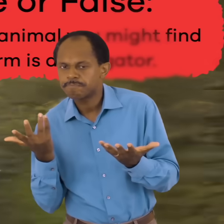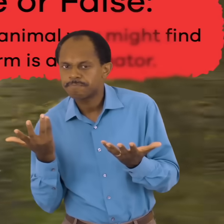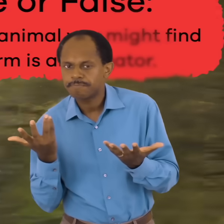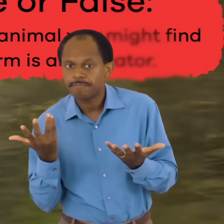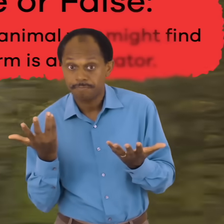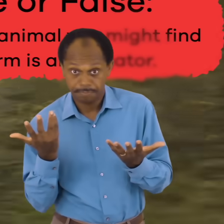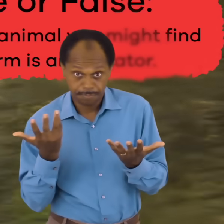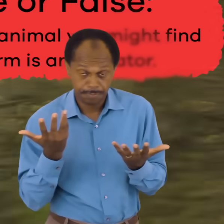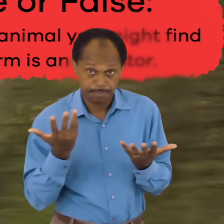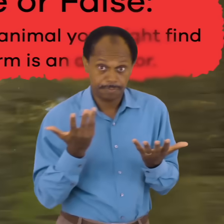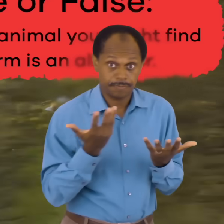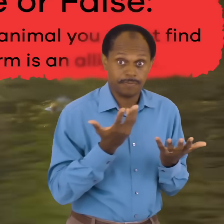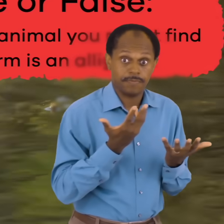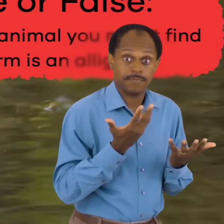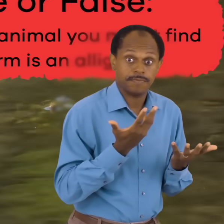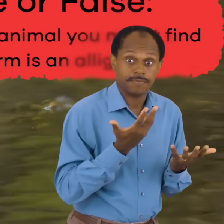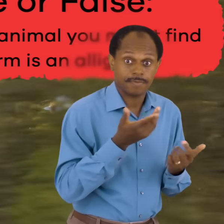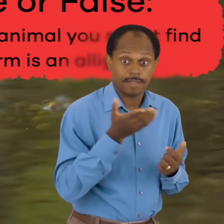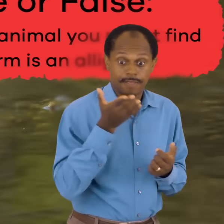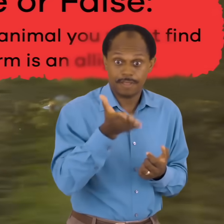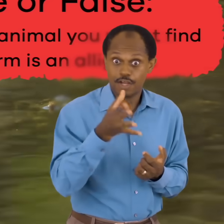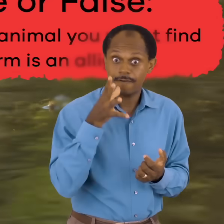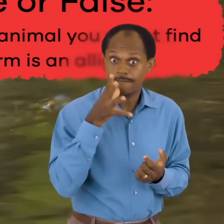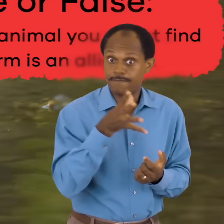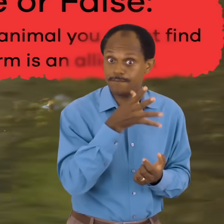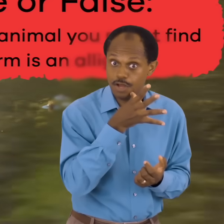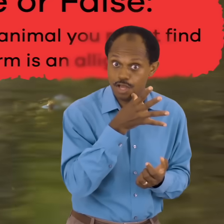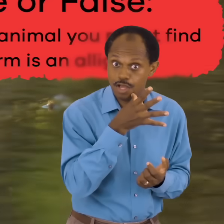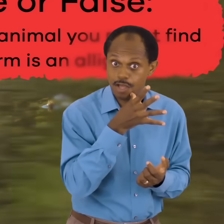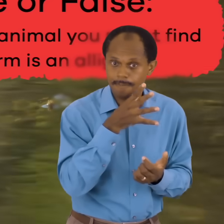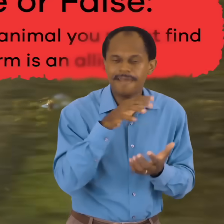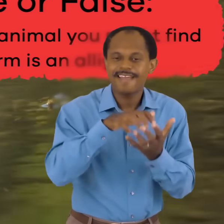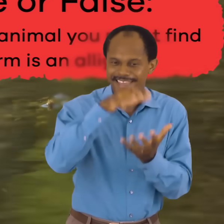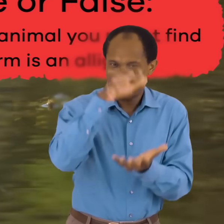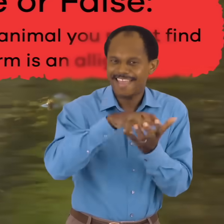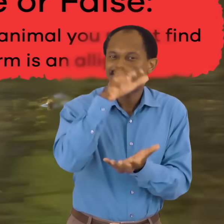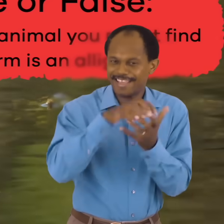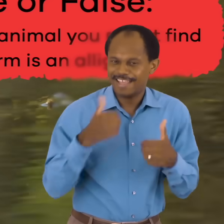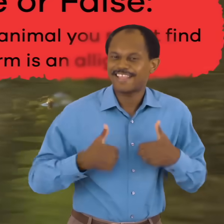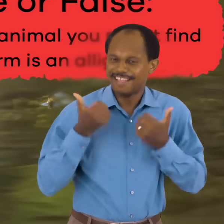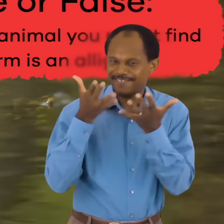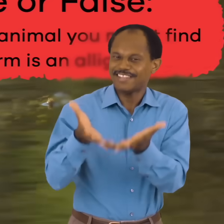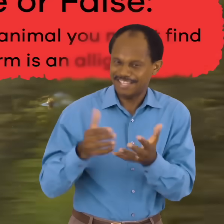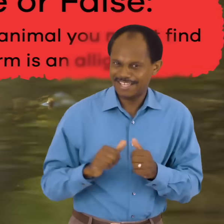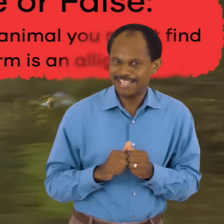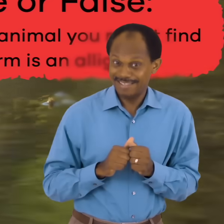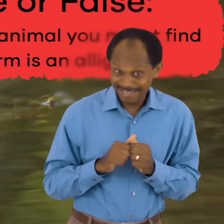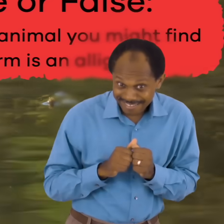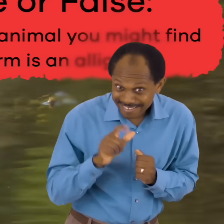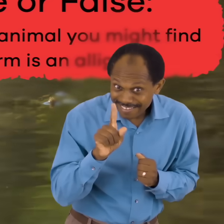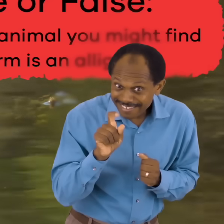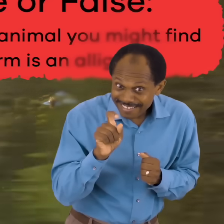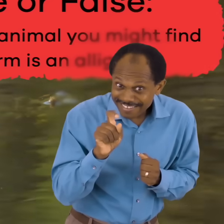false one kind of animal you might find on a farm is an alligator